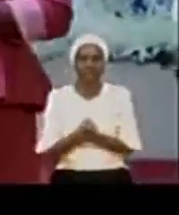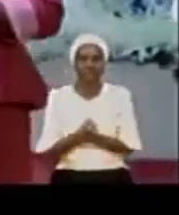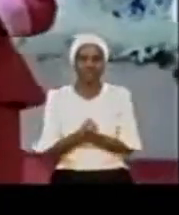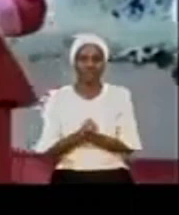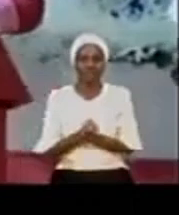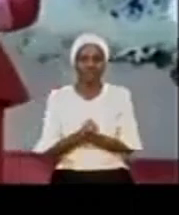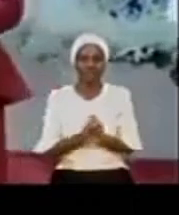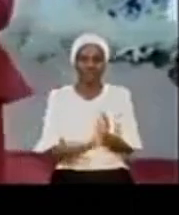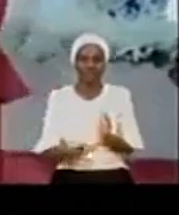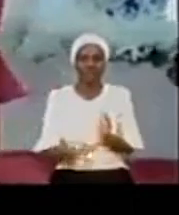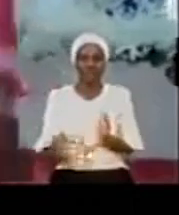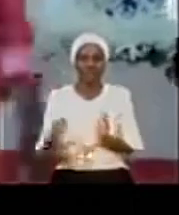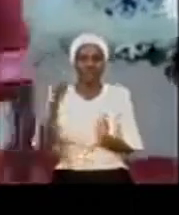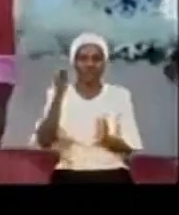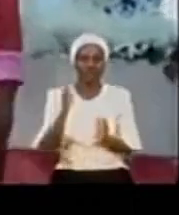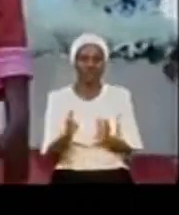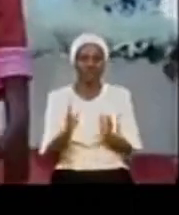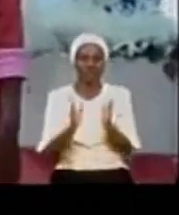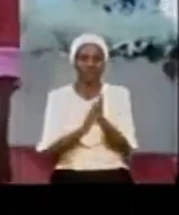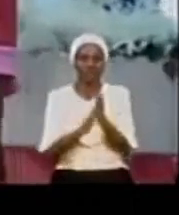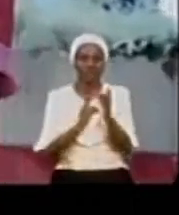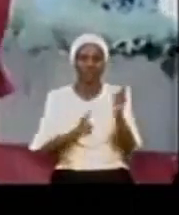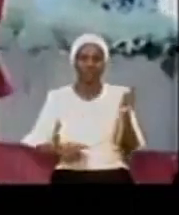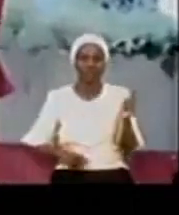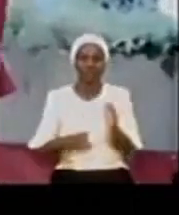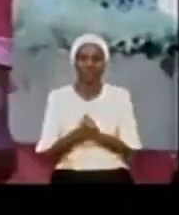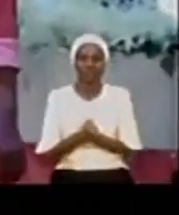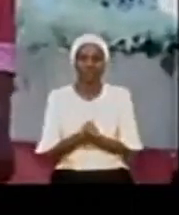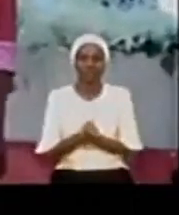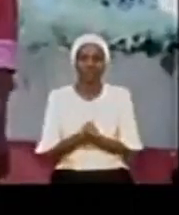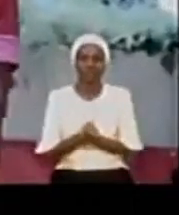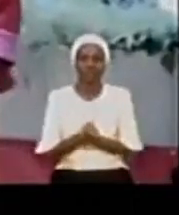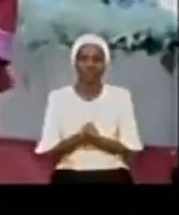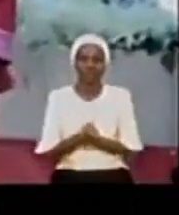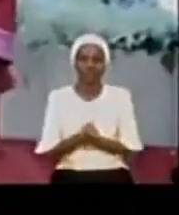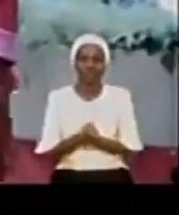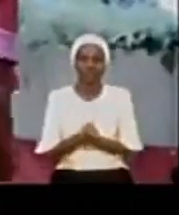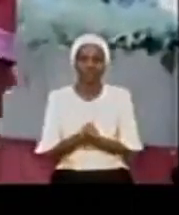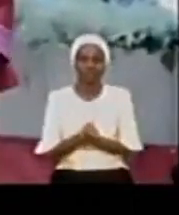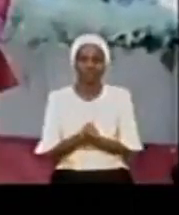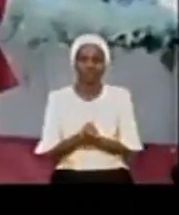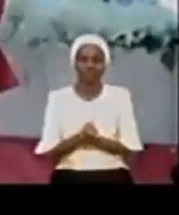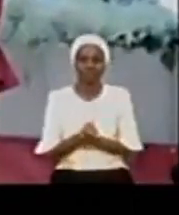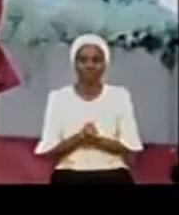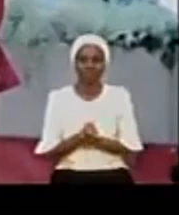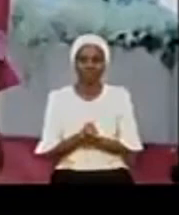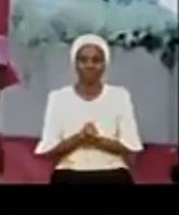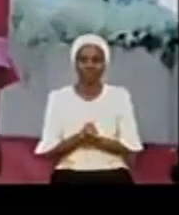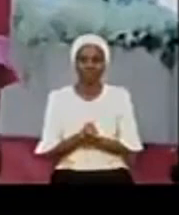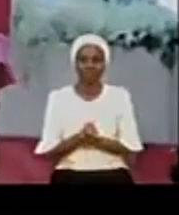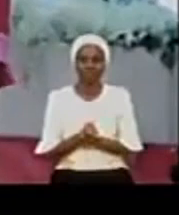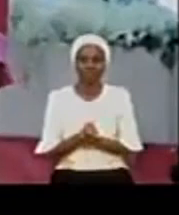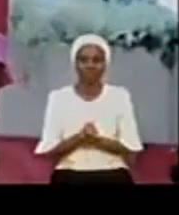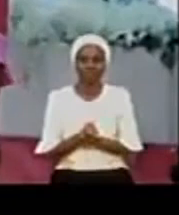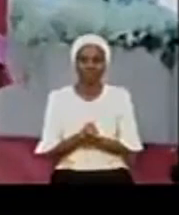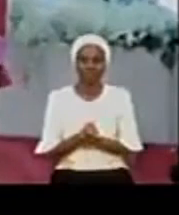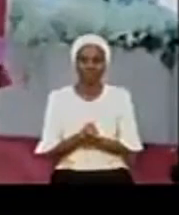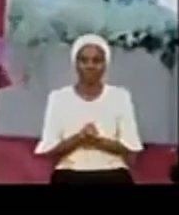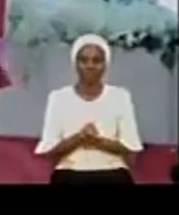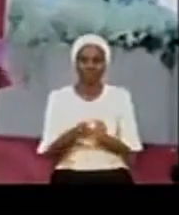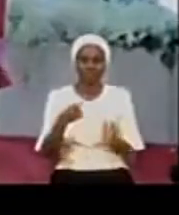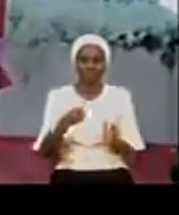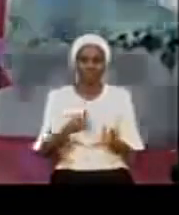I'm Sister Rose Fibili. By the grace of God, I'm born again. I want to thank God and